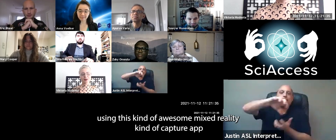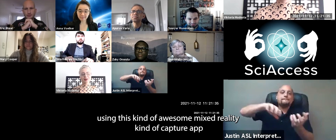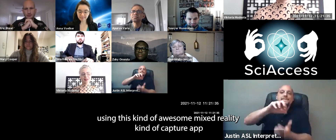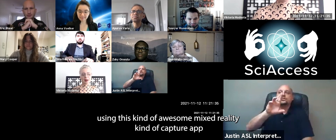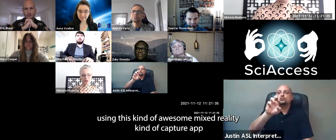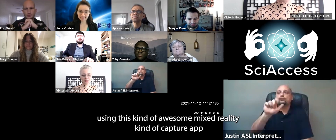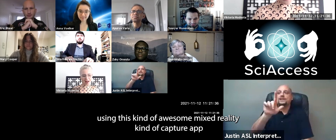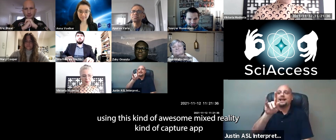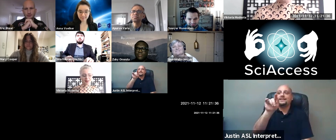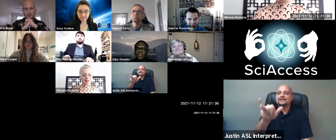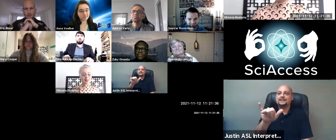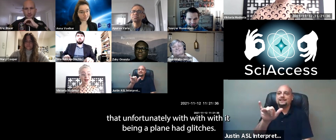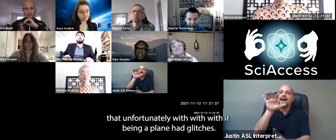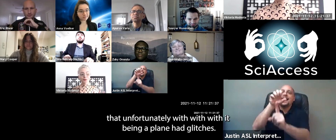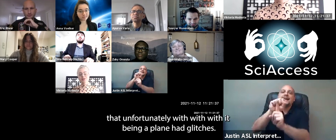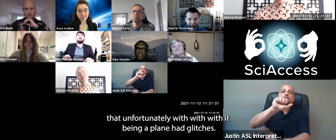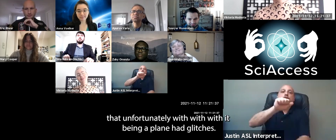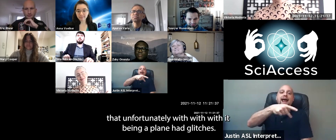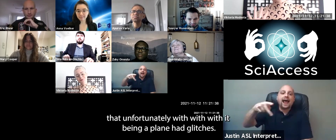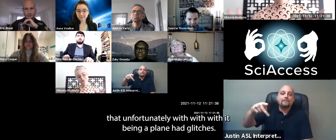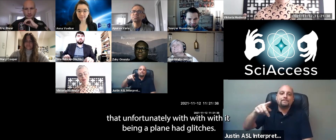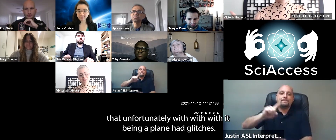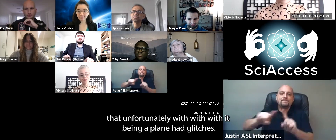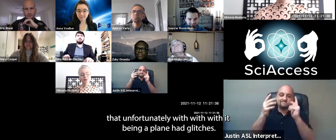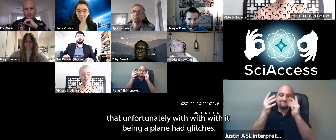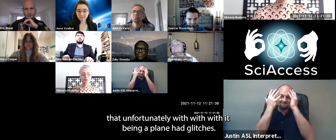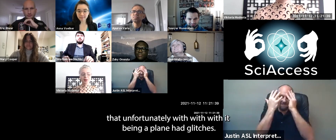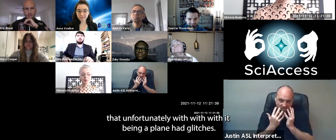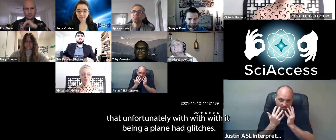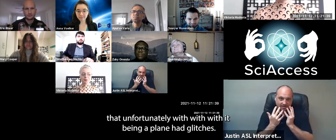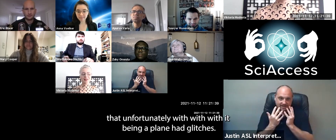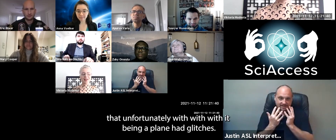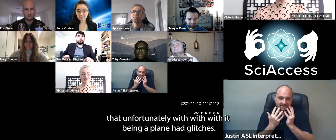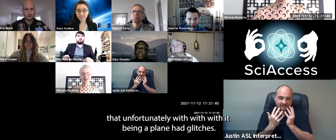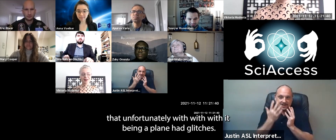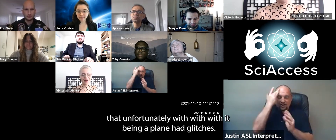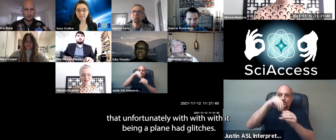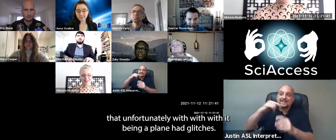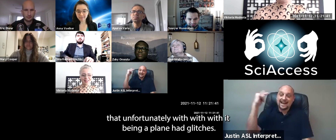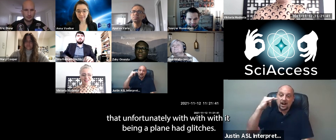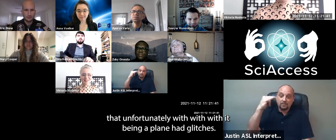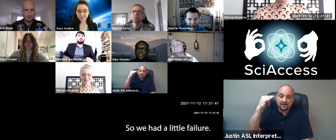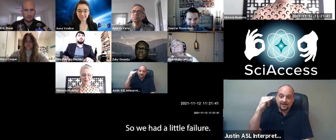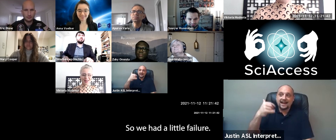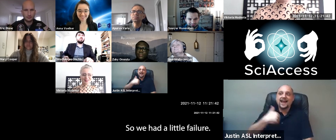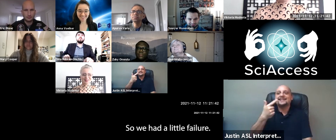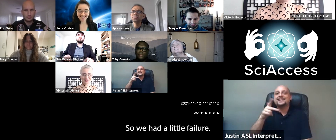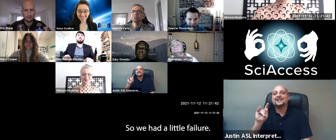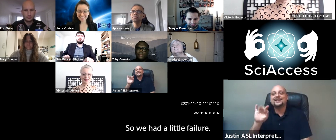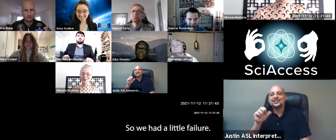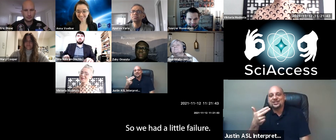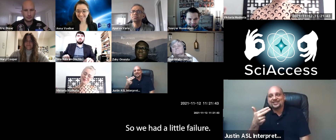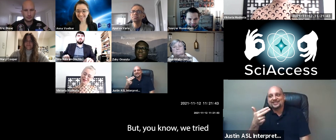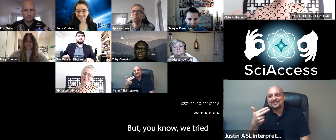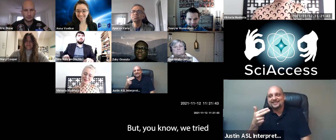of capture app that unfortunately with it being on a plane had glitches. So we had a